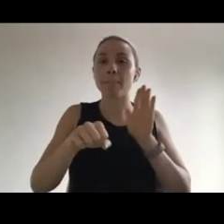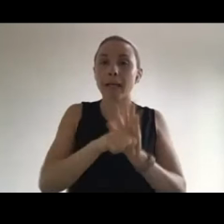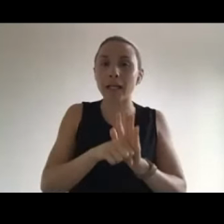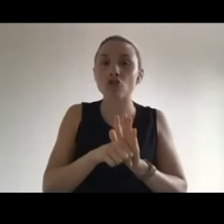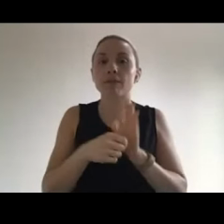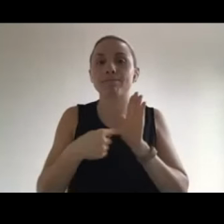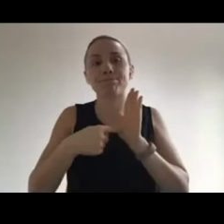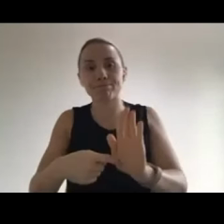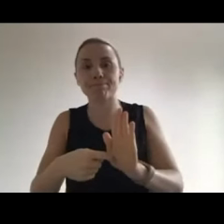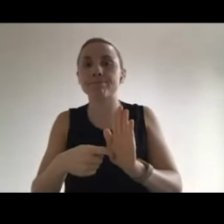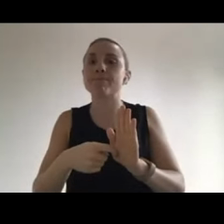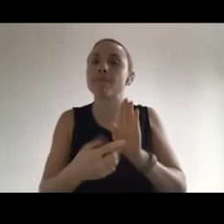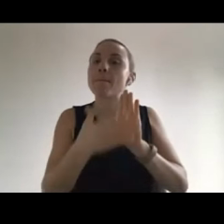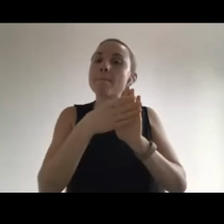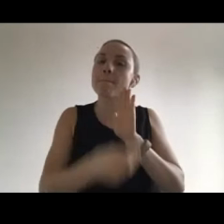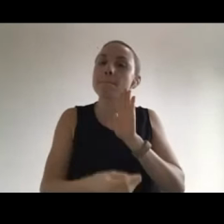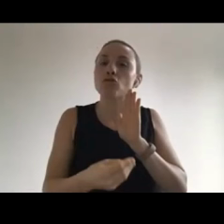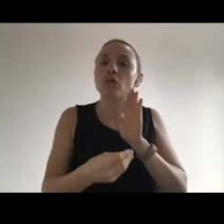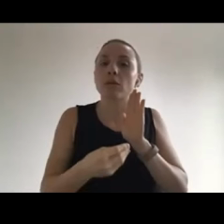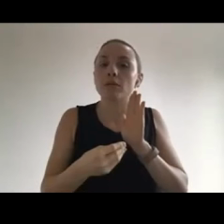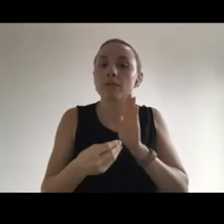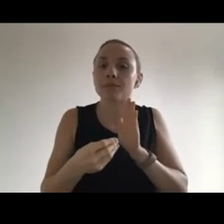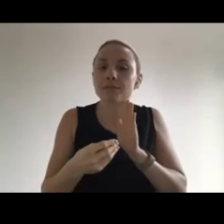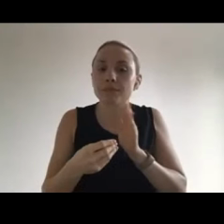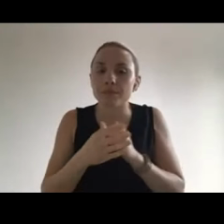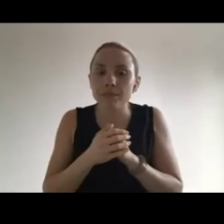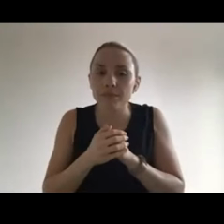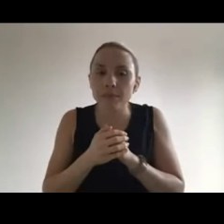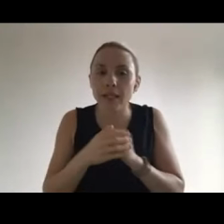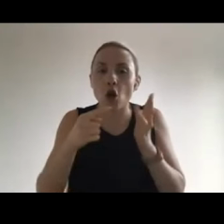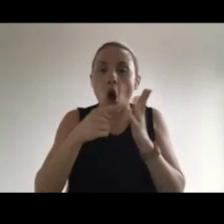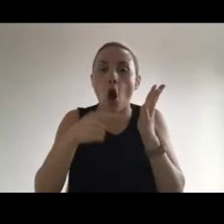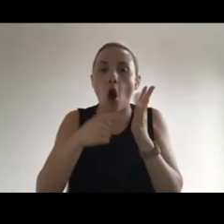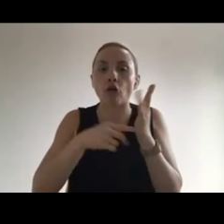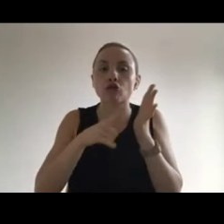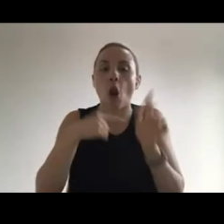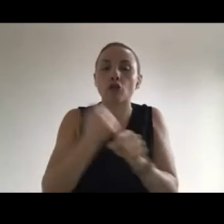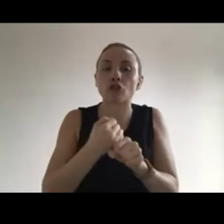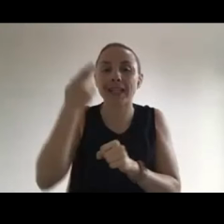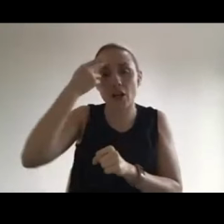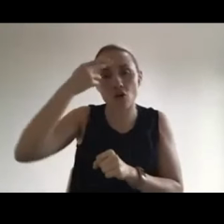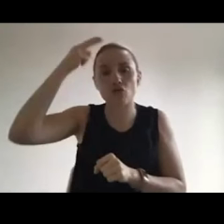was a health economic model focusing on idiopathic sudden sensory neural hearing loss.